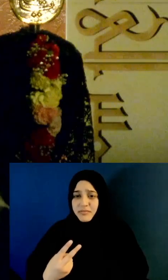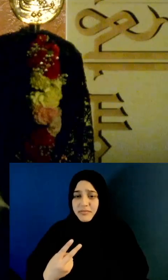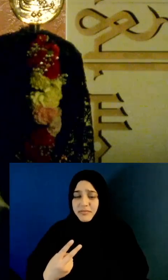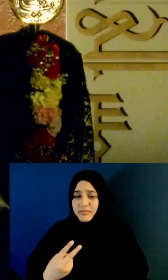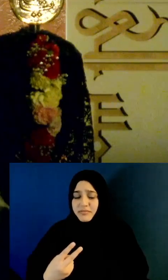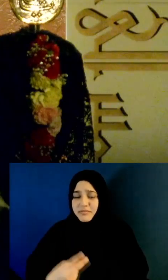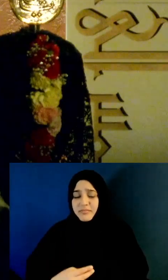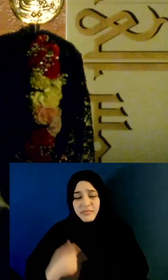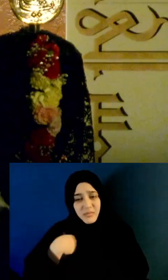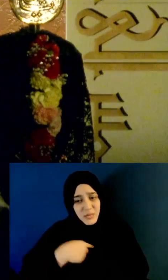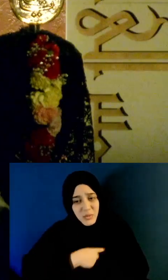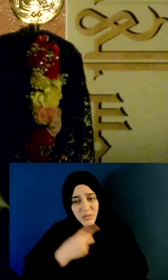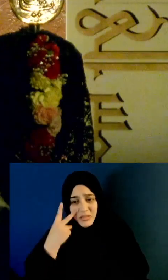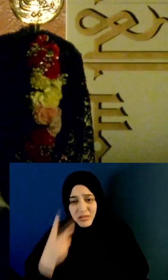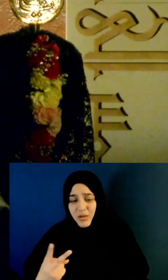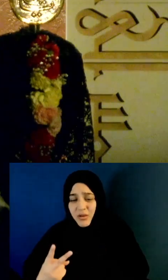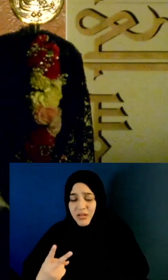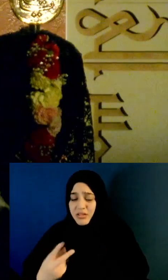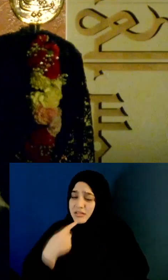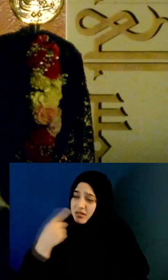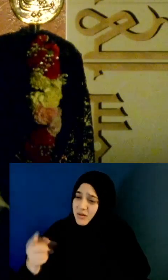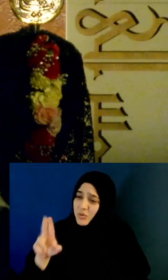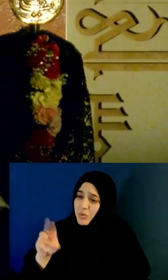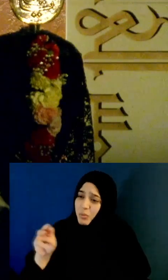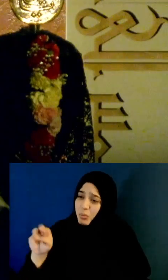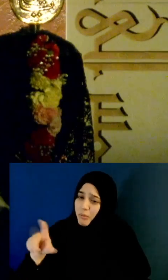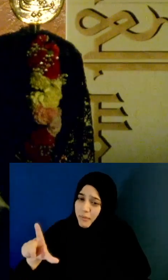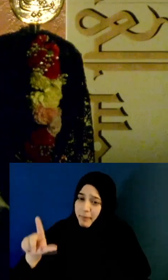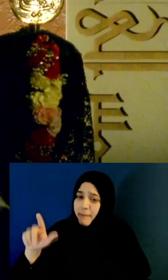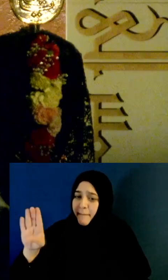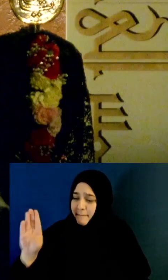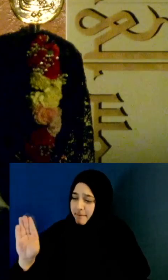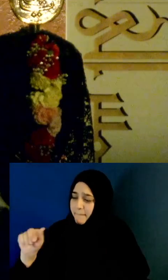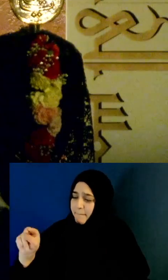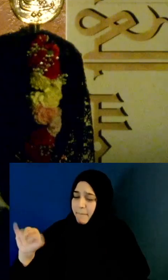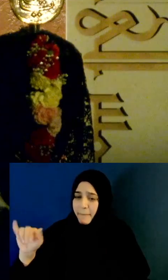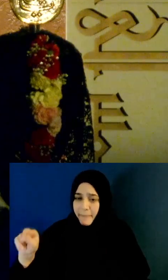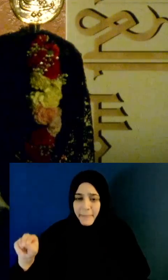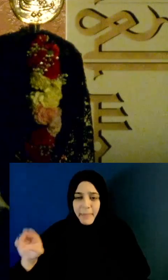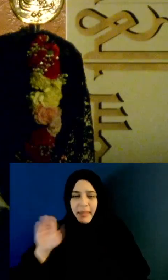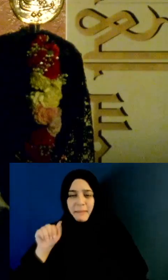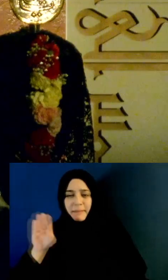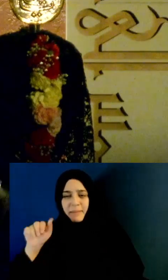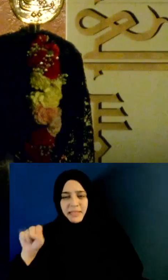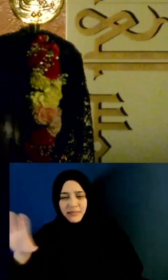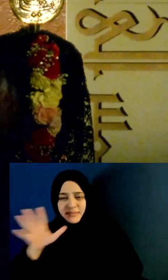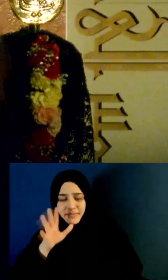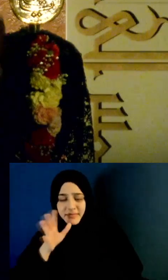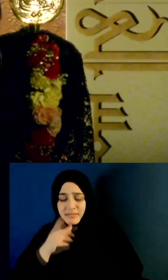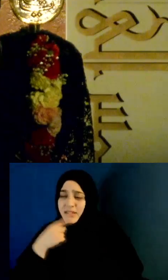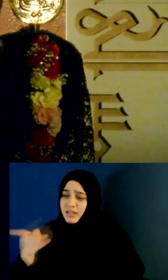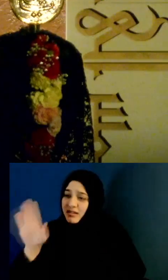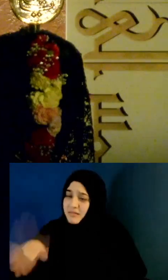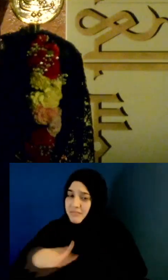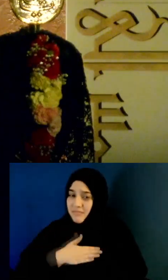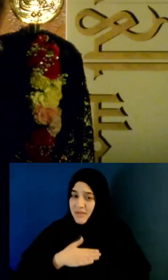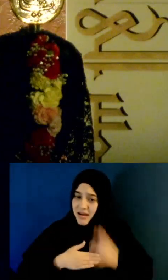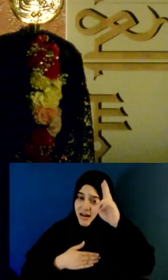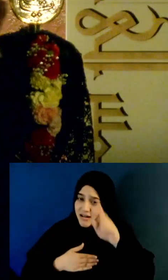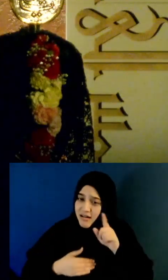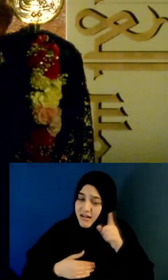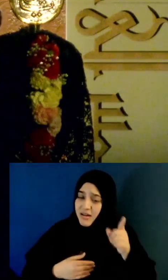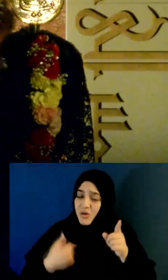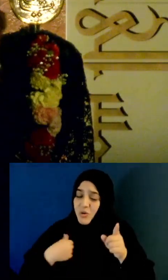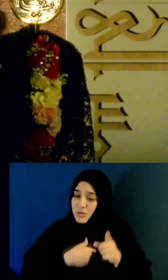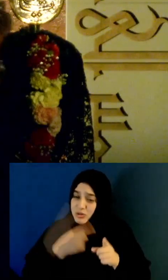He said, Umm al-Baneen, we saw uncle trying to hold the flag with left